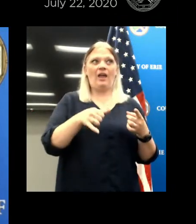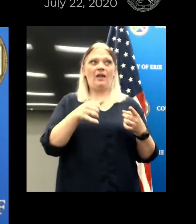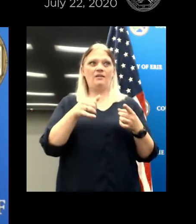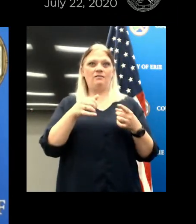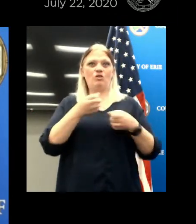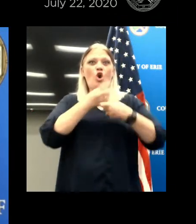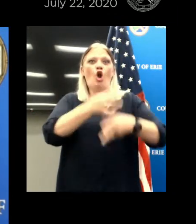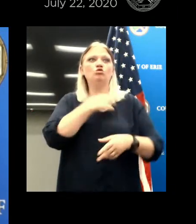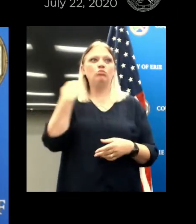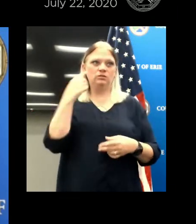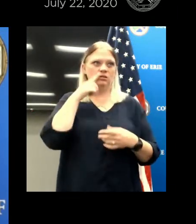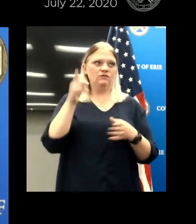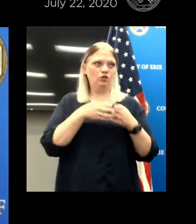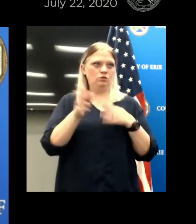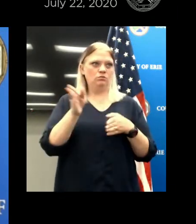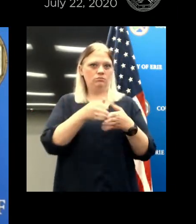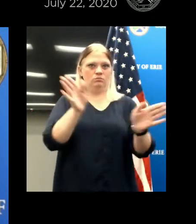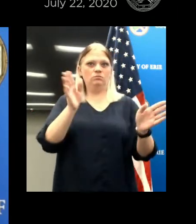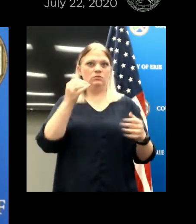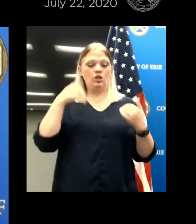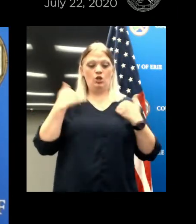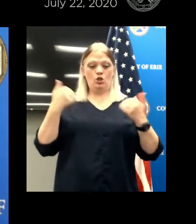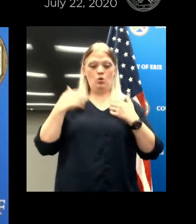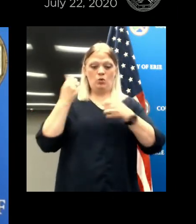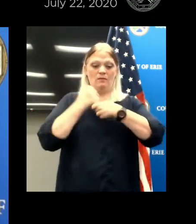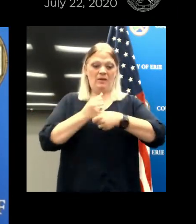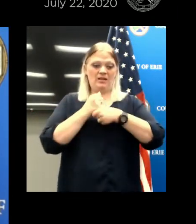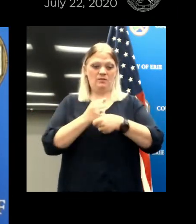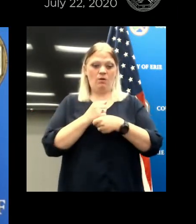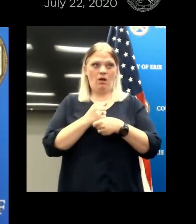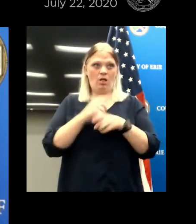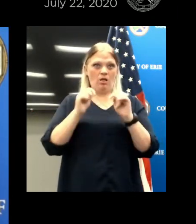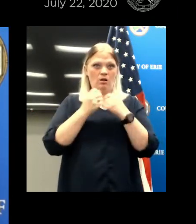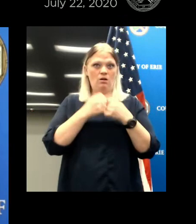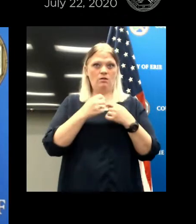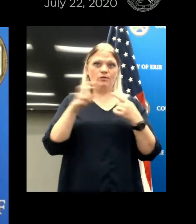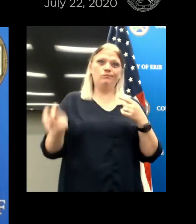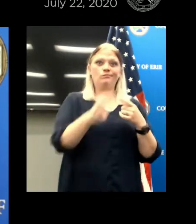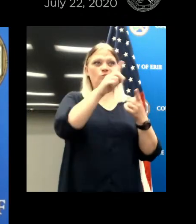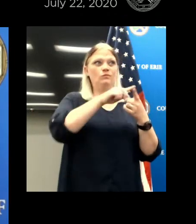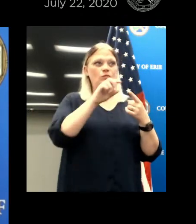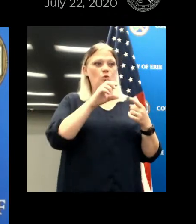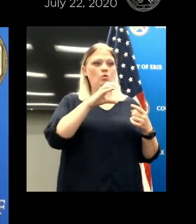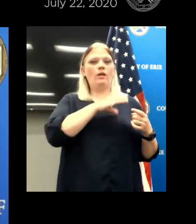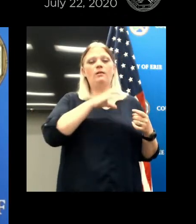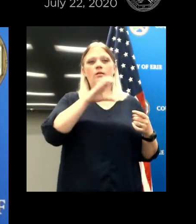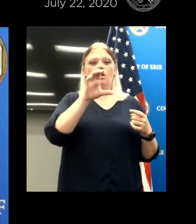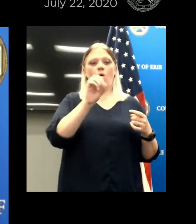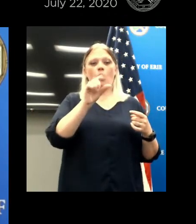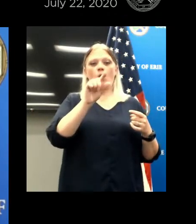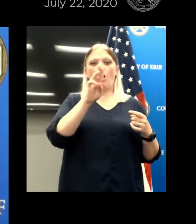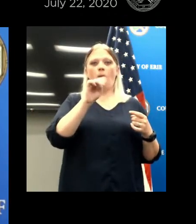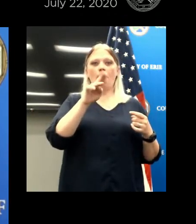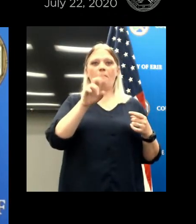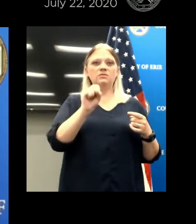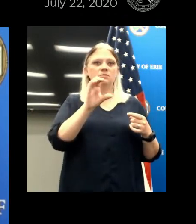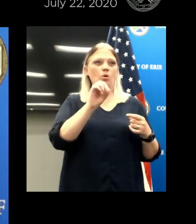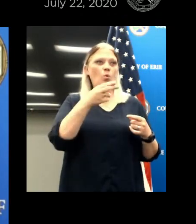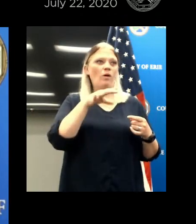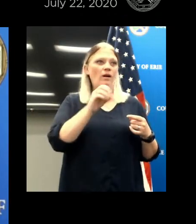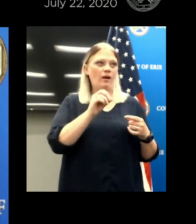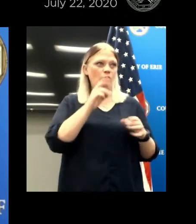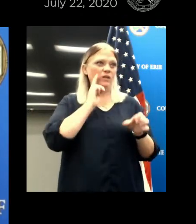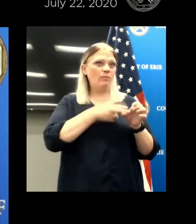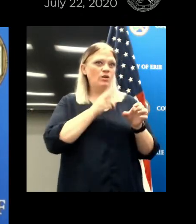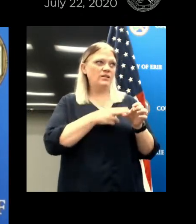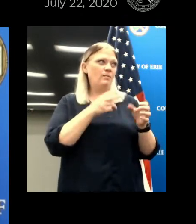risk. When a youth baseball squad goes to Ohio, let's say Columbus, Ohio, and participates in a tournament where there's teams